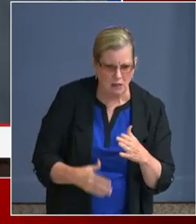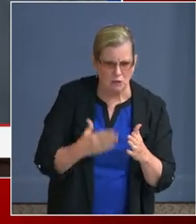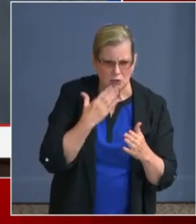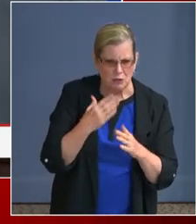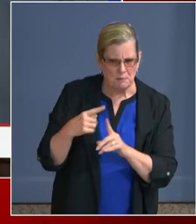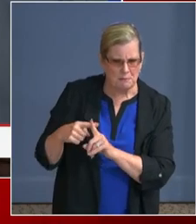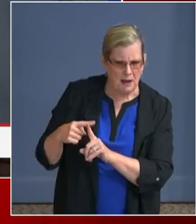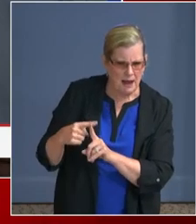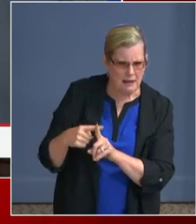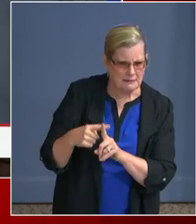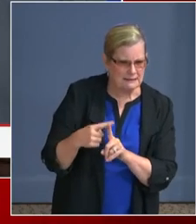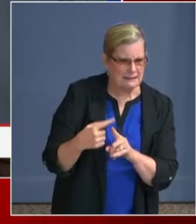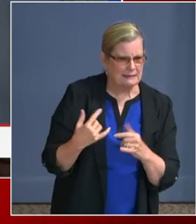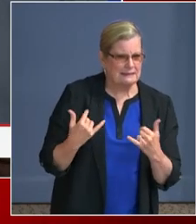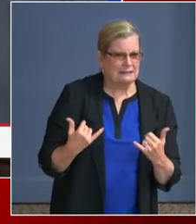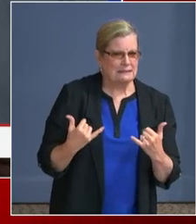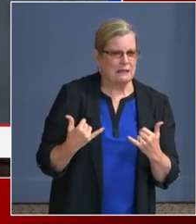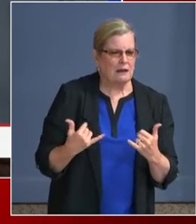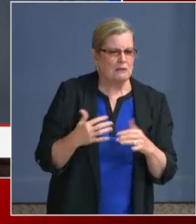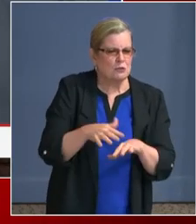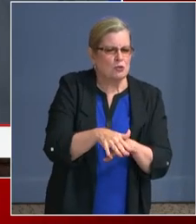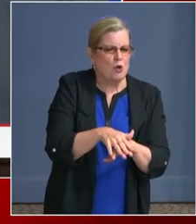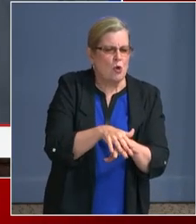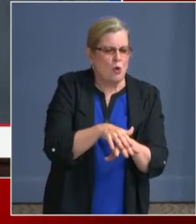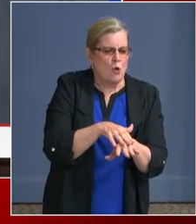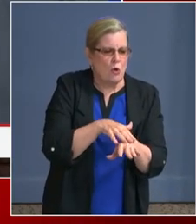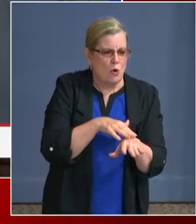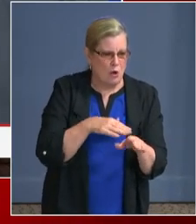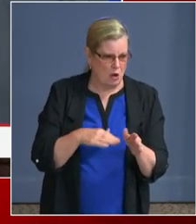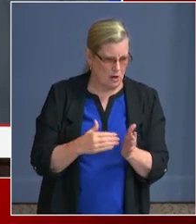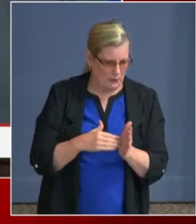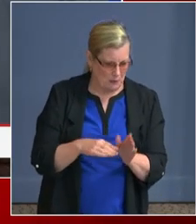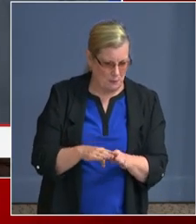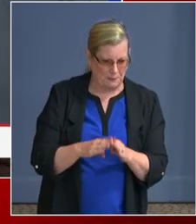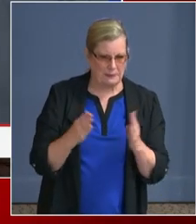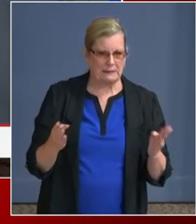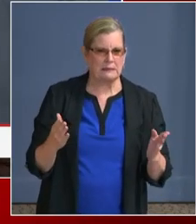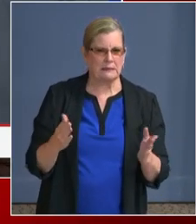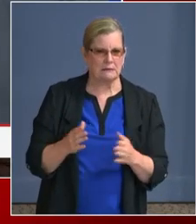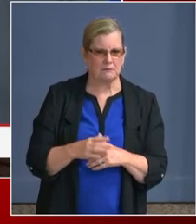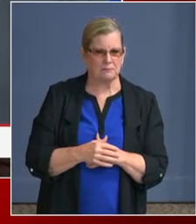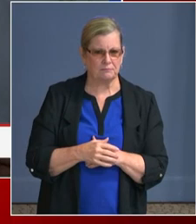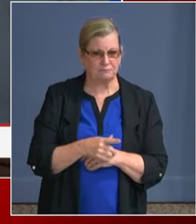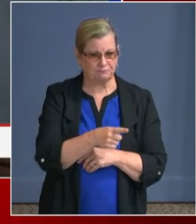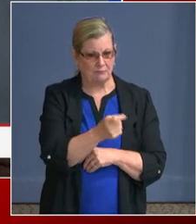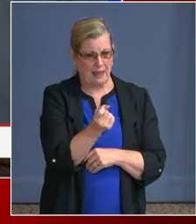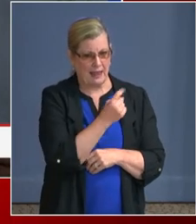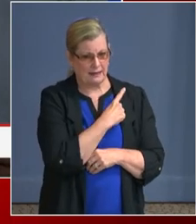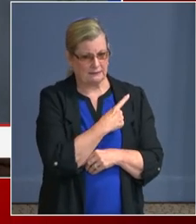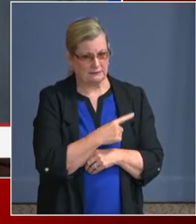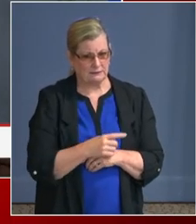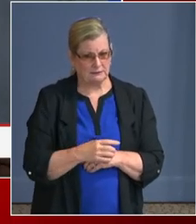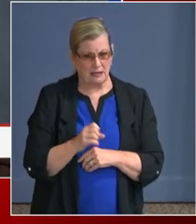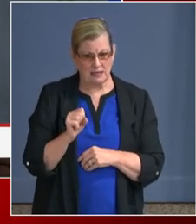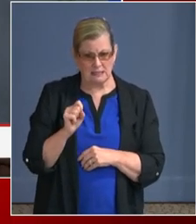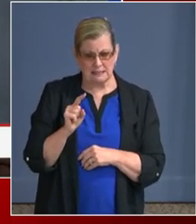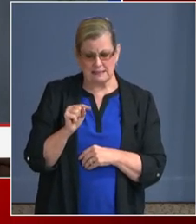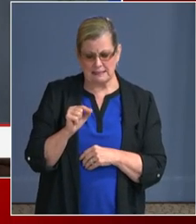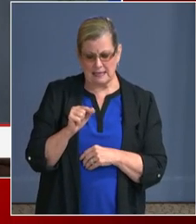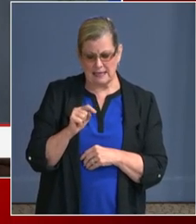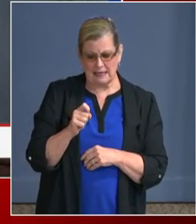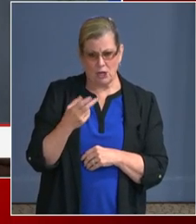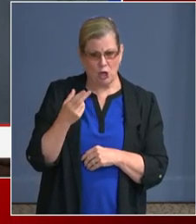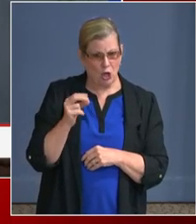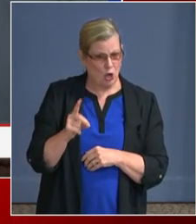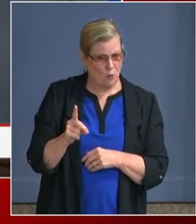allows us to have a slow reopening. And then my second question, at the statehood press conference last week or whatever it was,